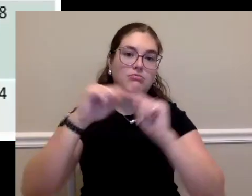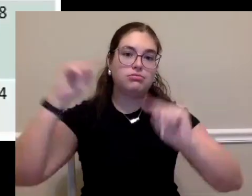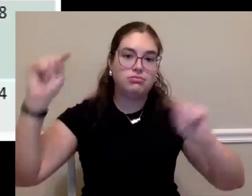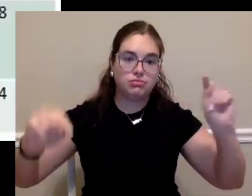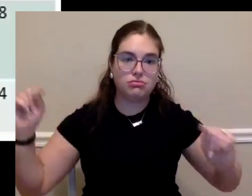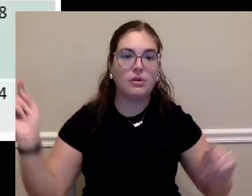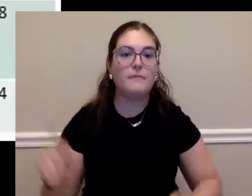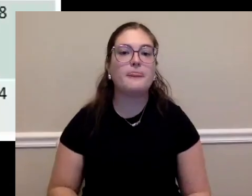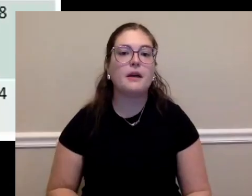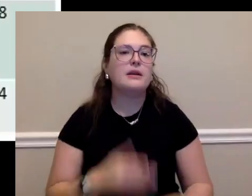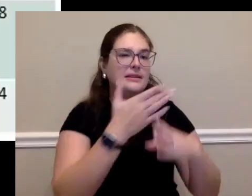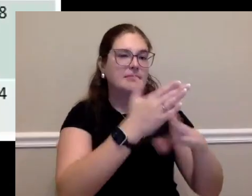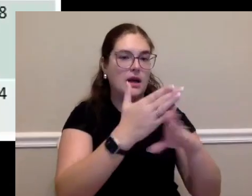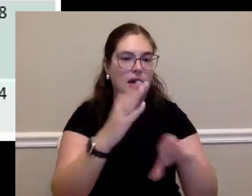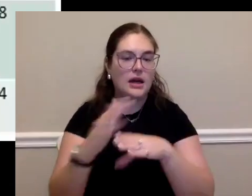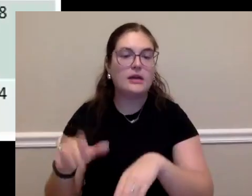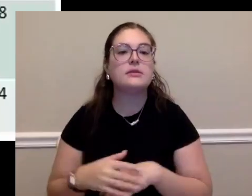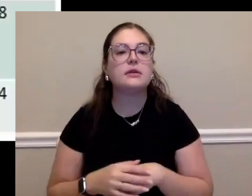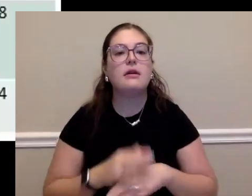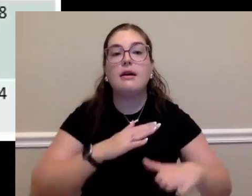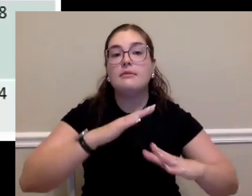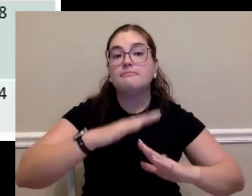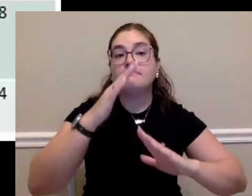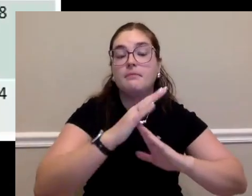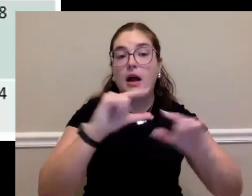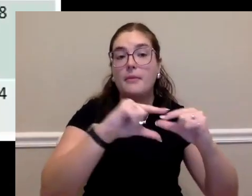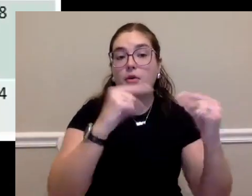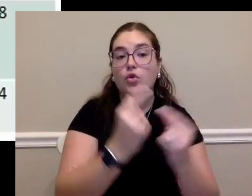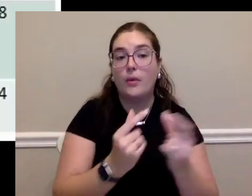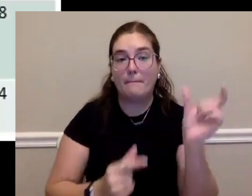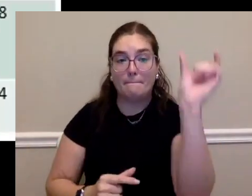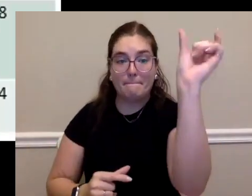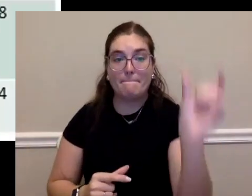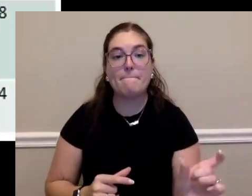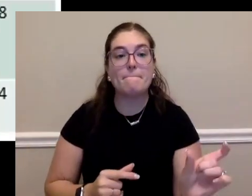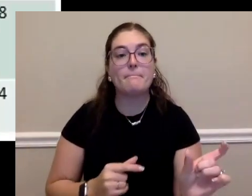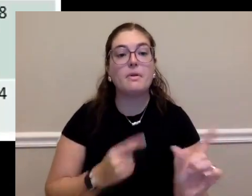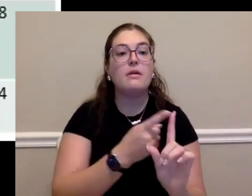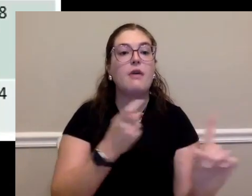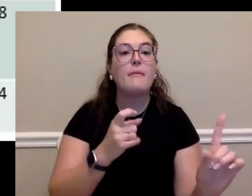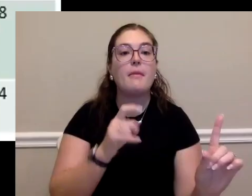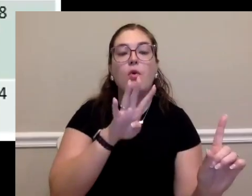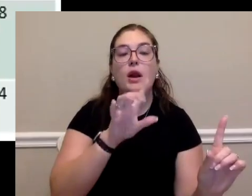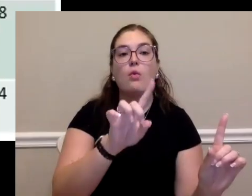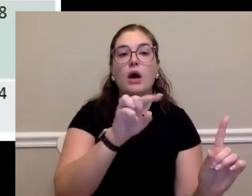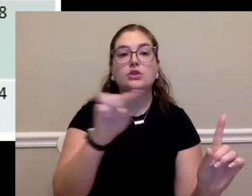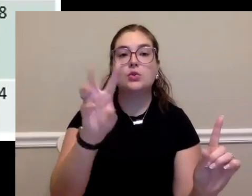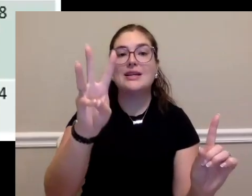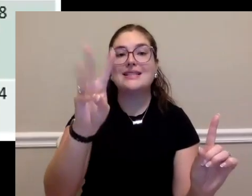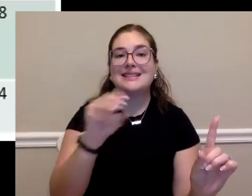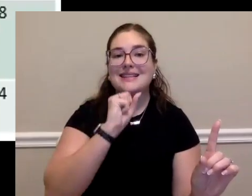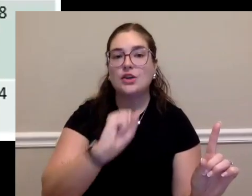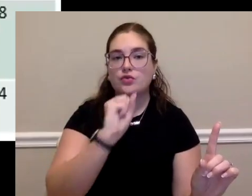breakdown. The largest group of our survey participants were from 41 to 60 years